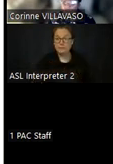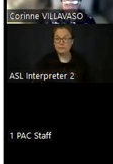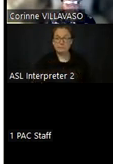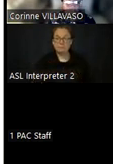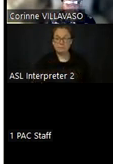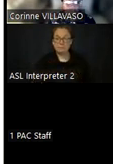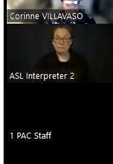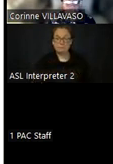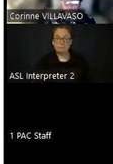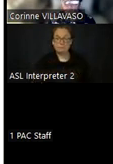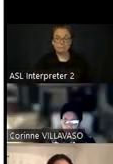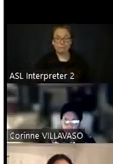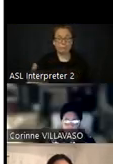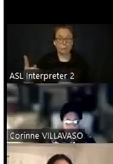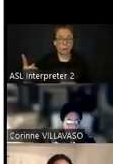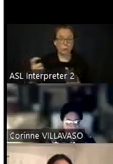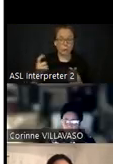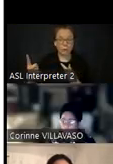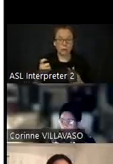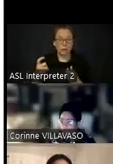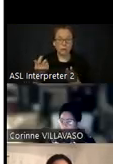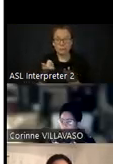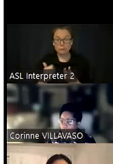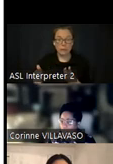suggestions, questions, or point of clarification?